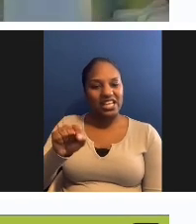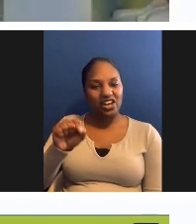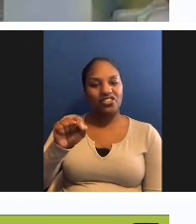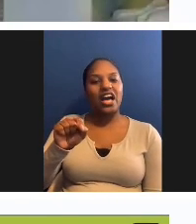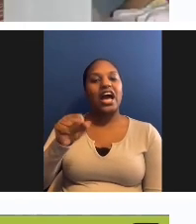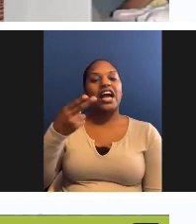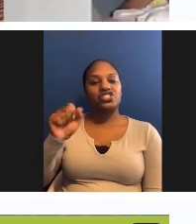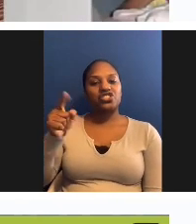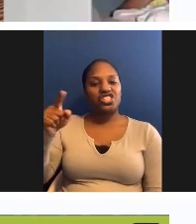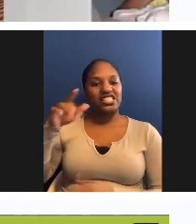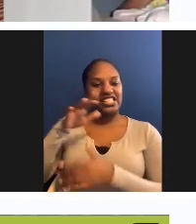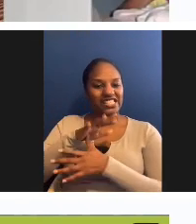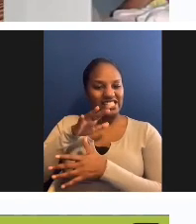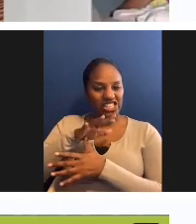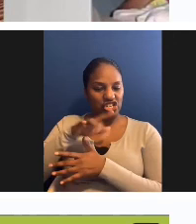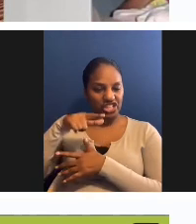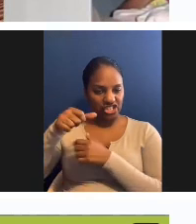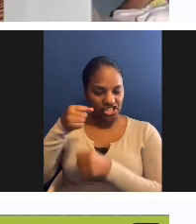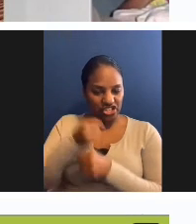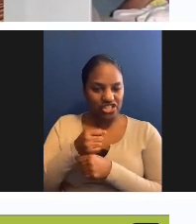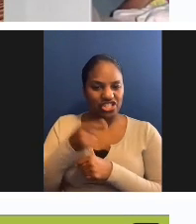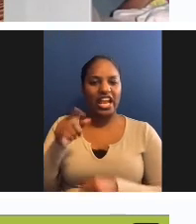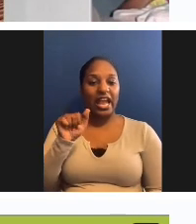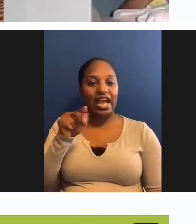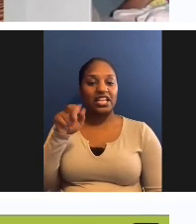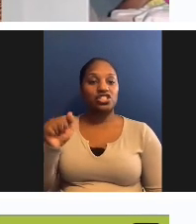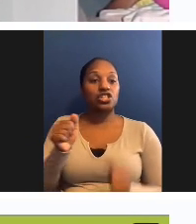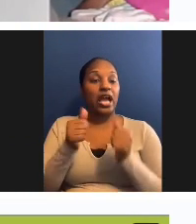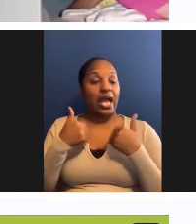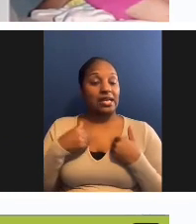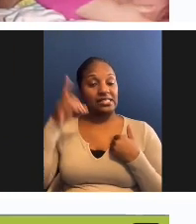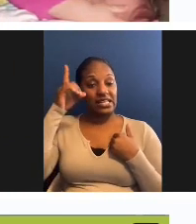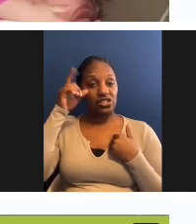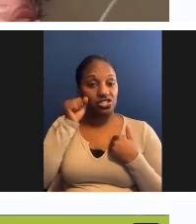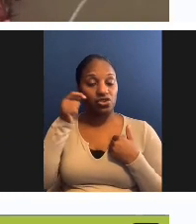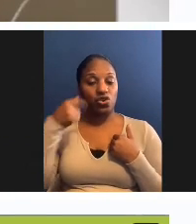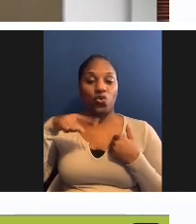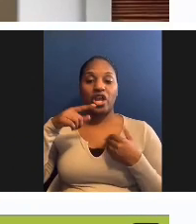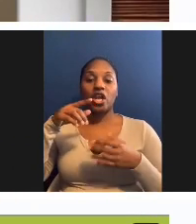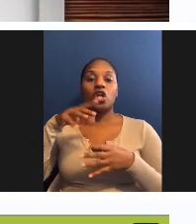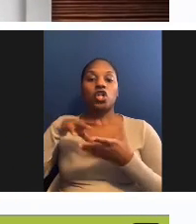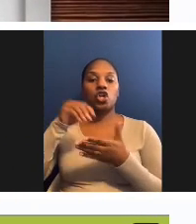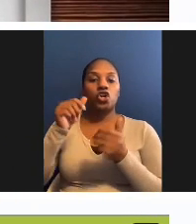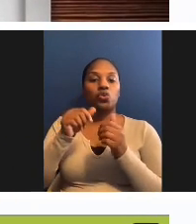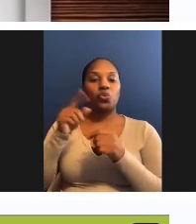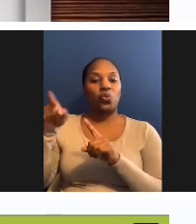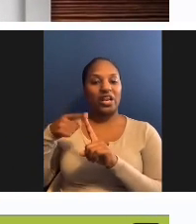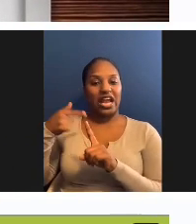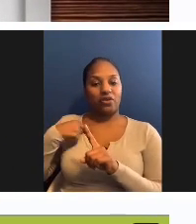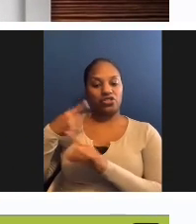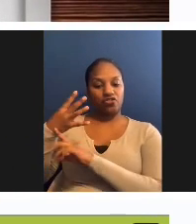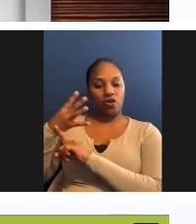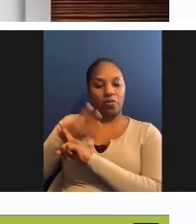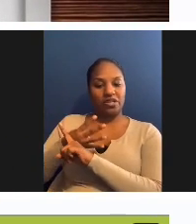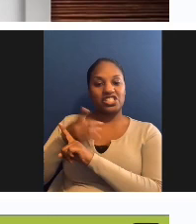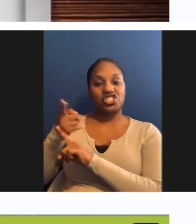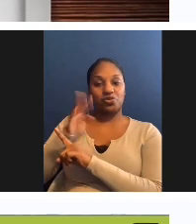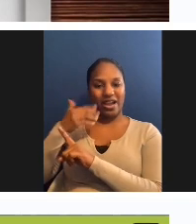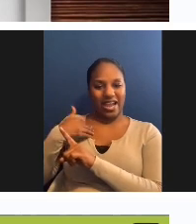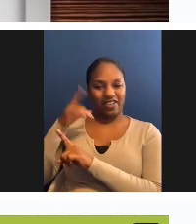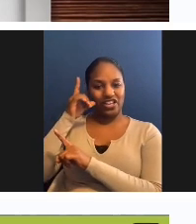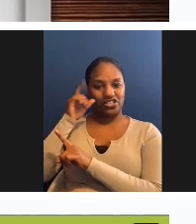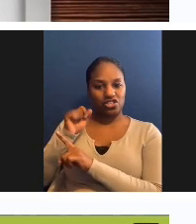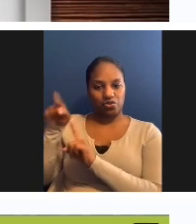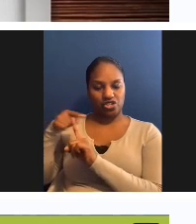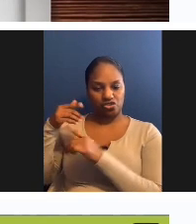year. Anna was born with Down syndrome. We learned when I was 4 months pregnant that Anna would have Down syndrome when she was born.